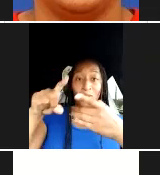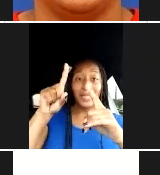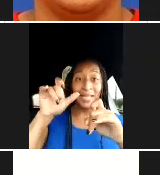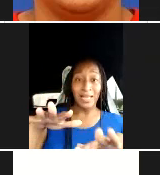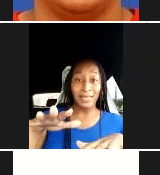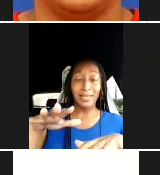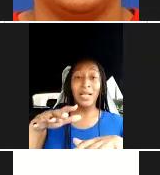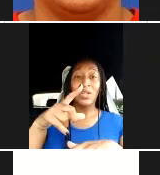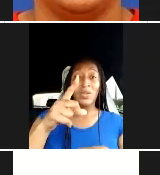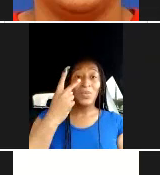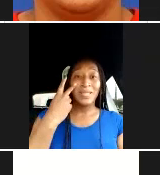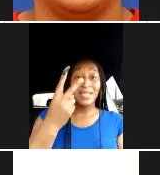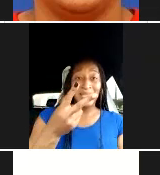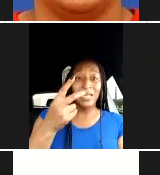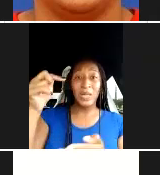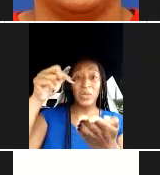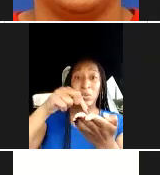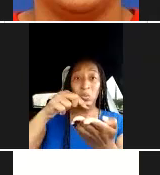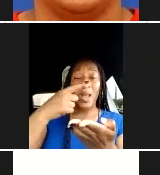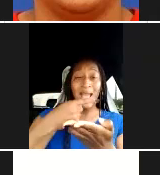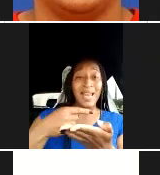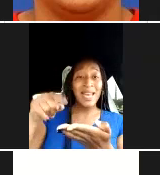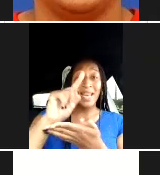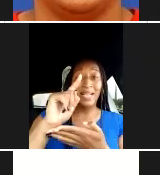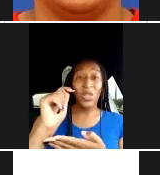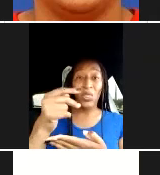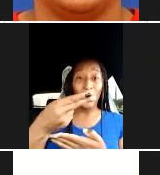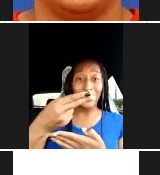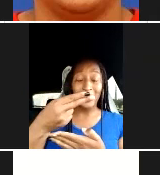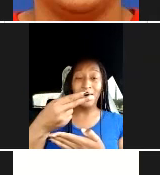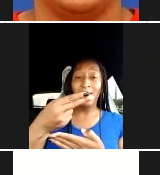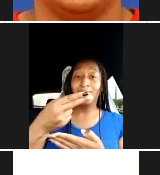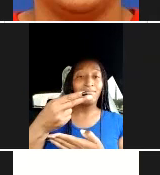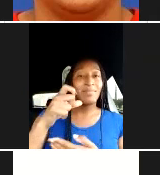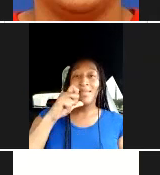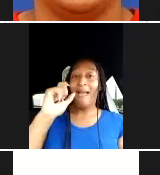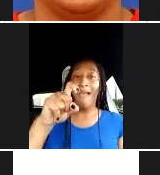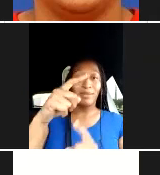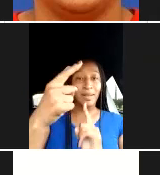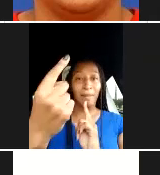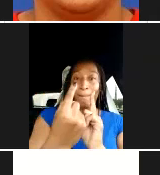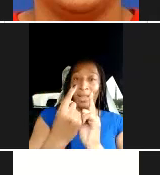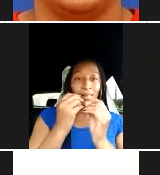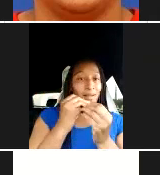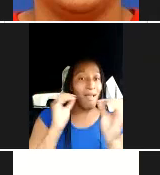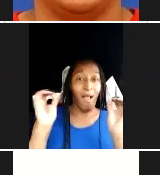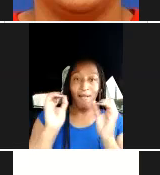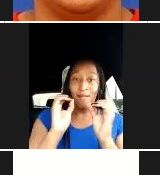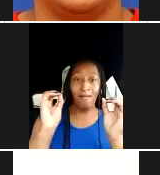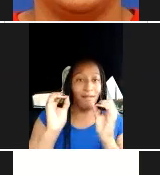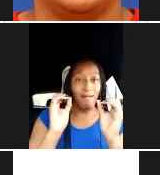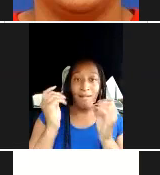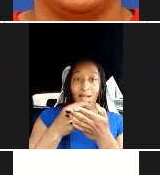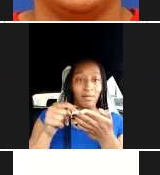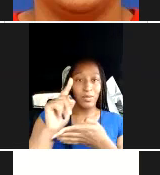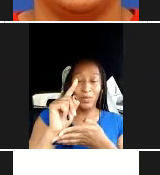due next Thursday. We do not have to meet at all next week. Next week is